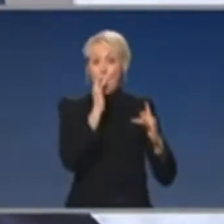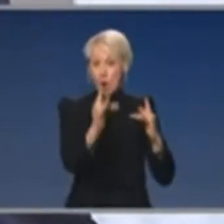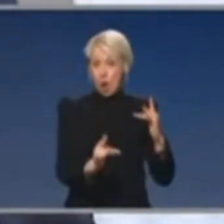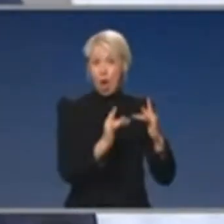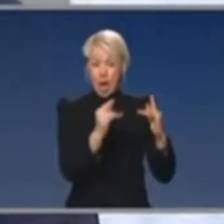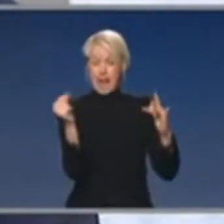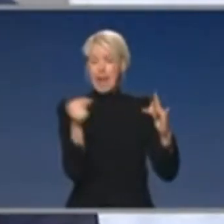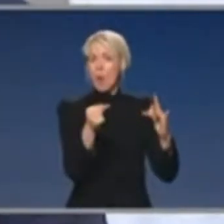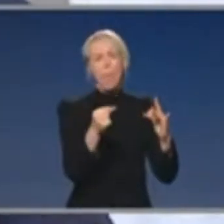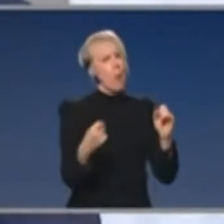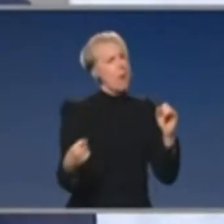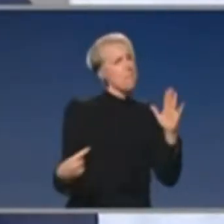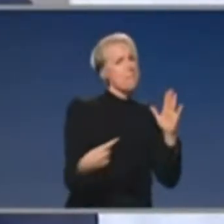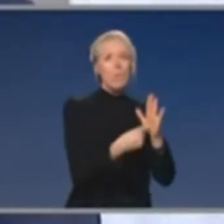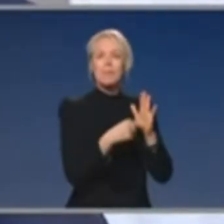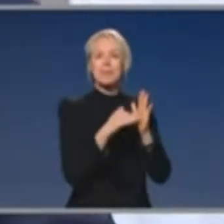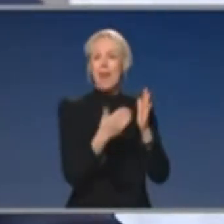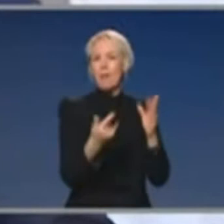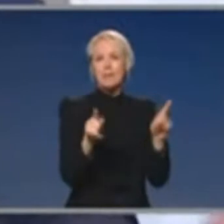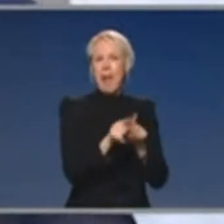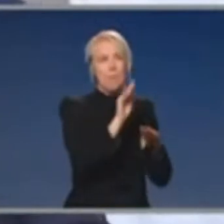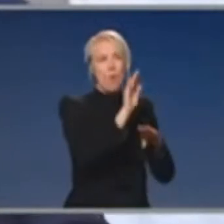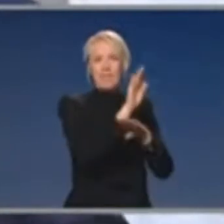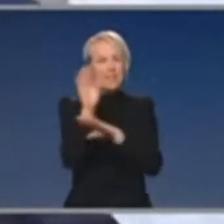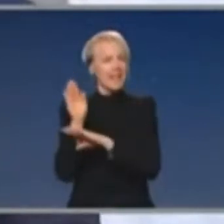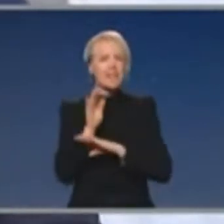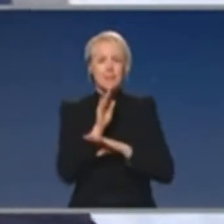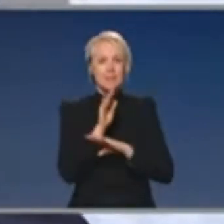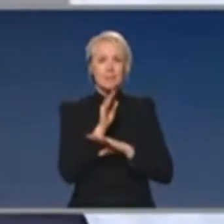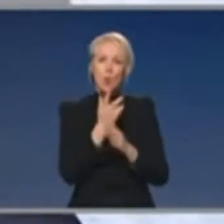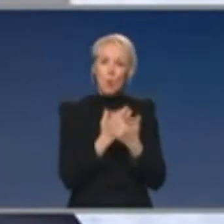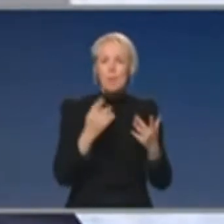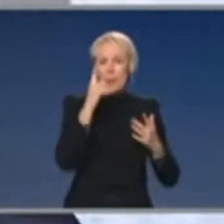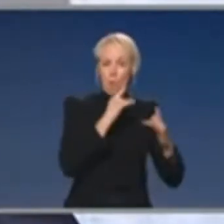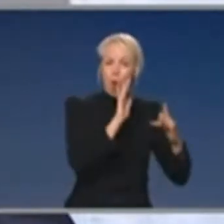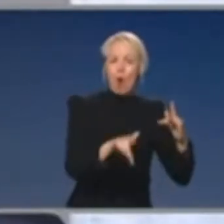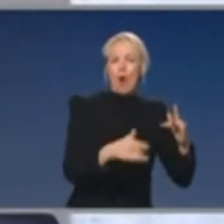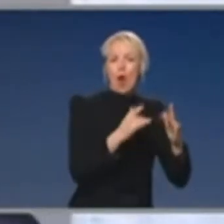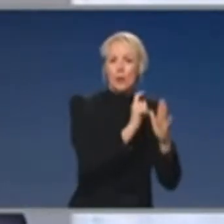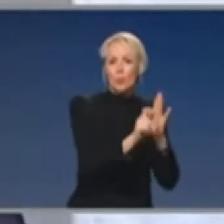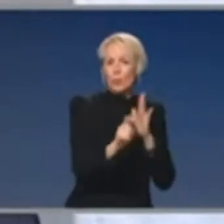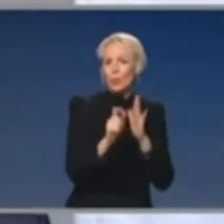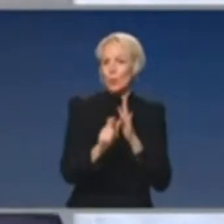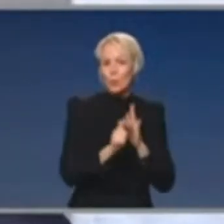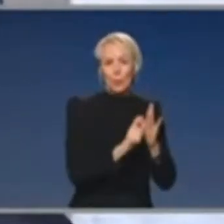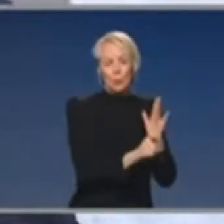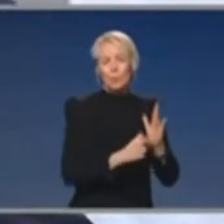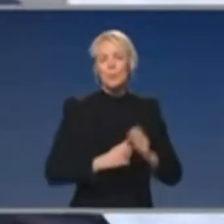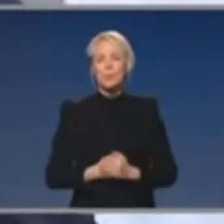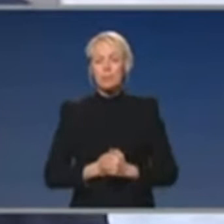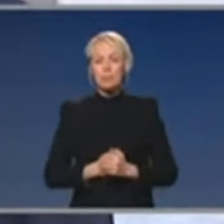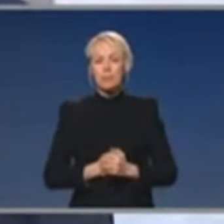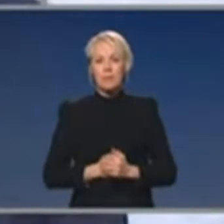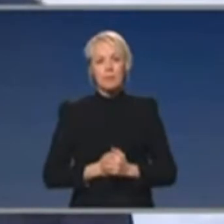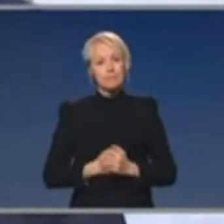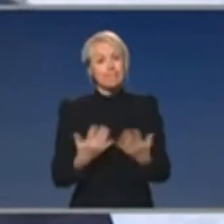economic future, as it is for nations all around the world, and it brings such extraordinary opportunities. We've seen the opportunities of that even